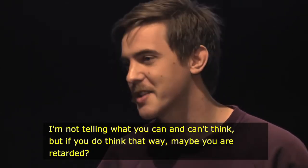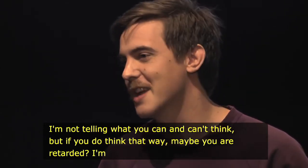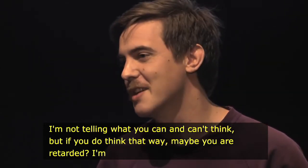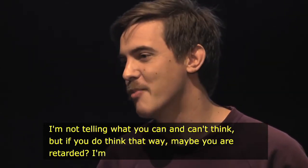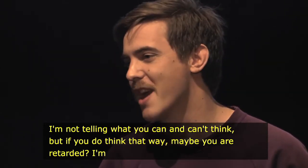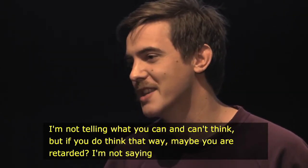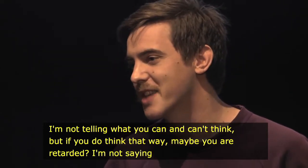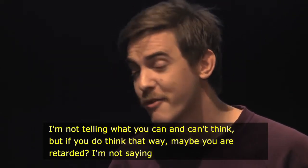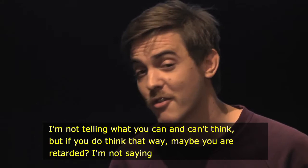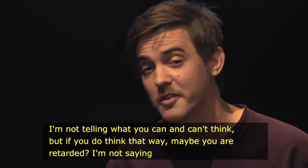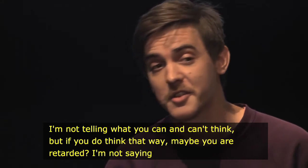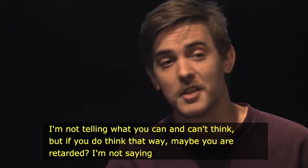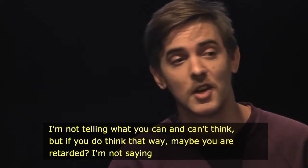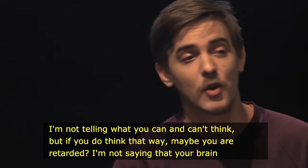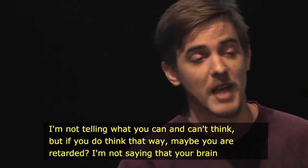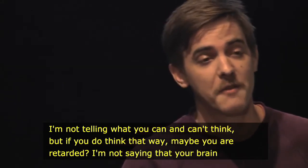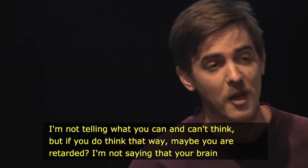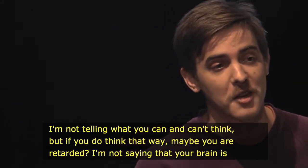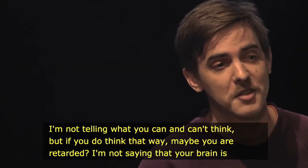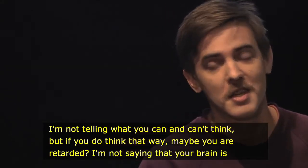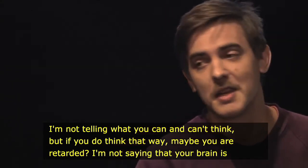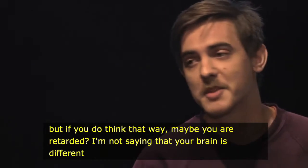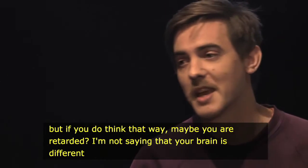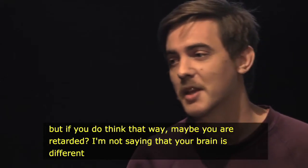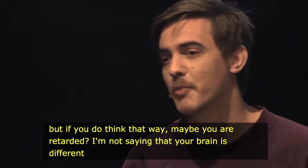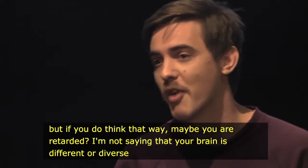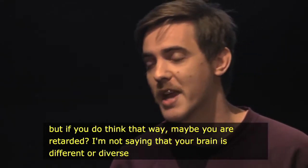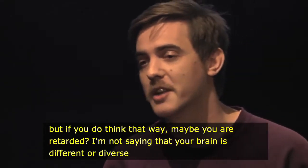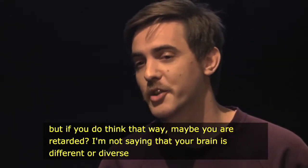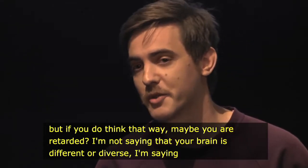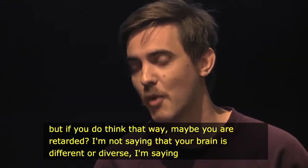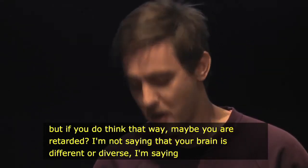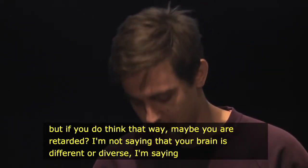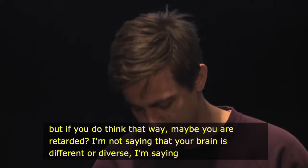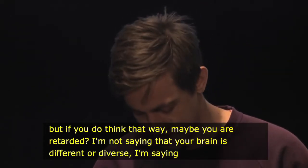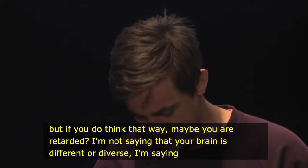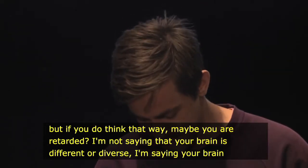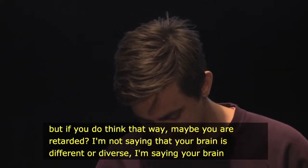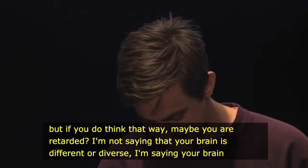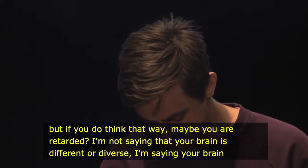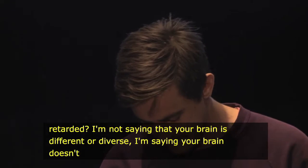I'm not saying that your brain is different or diverse, I'm saying that your brain doesn't work.